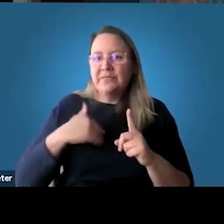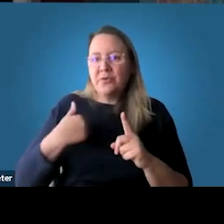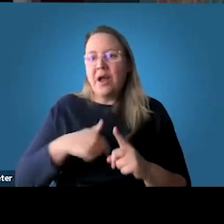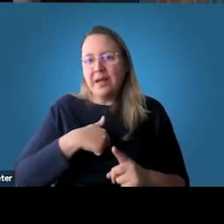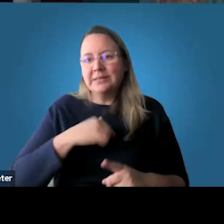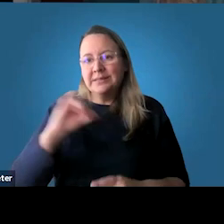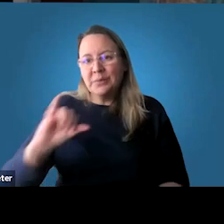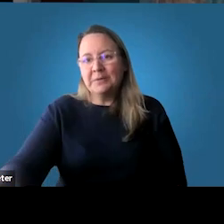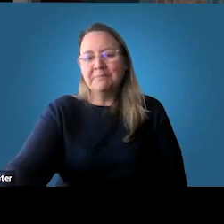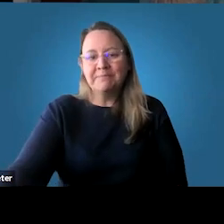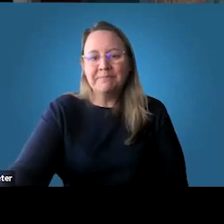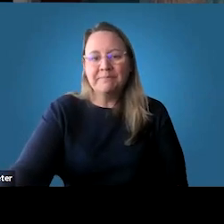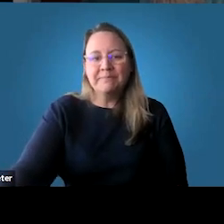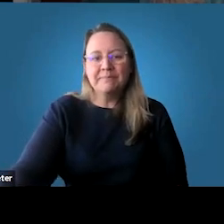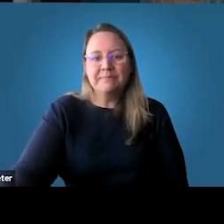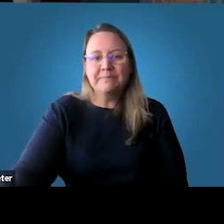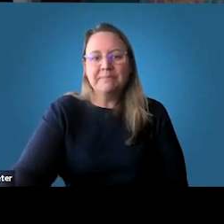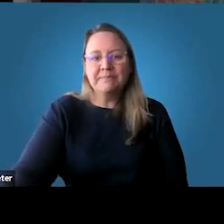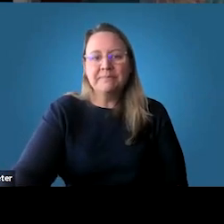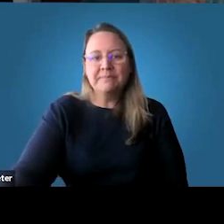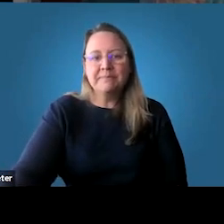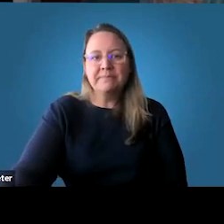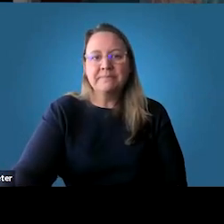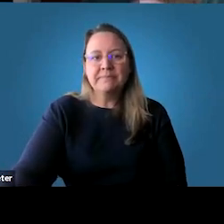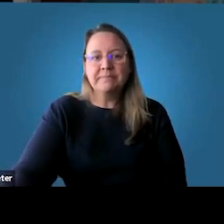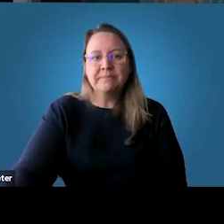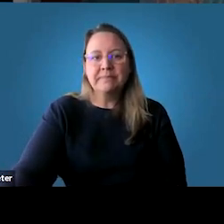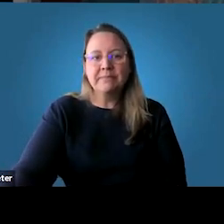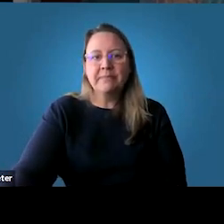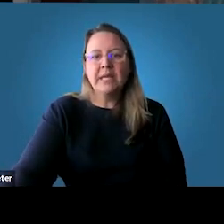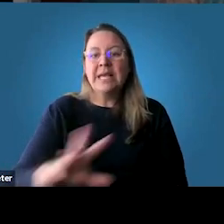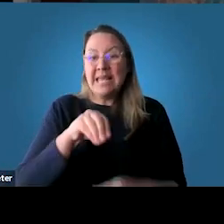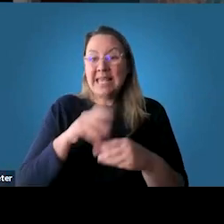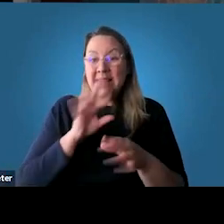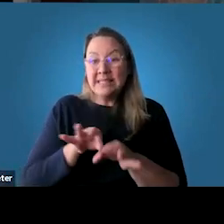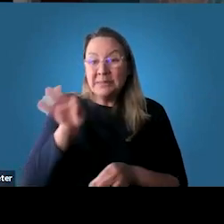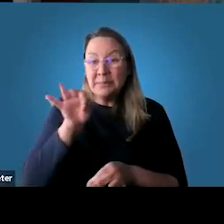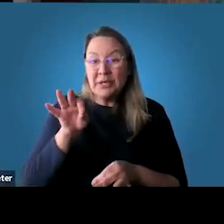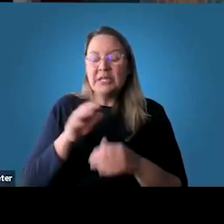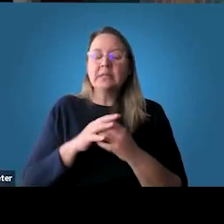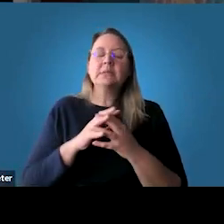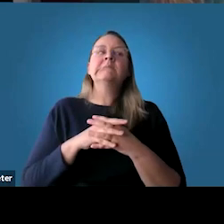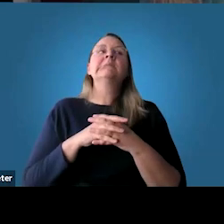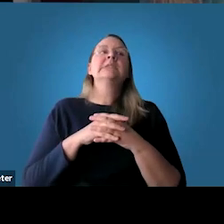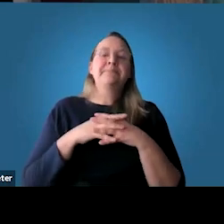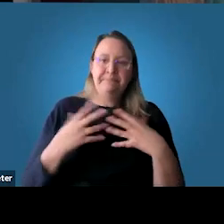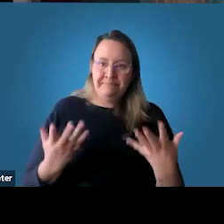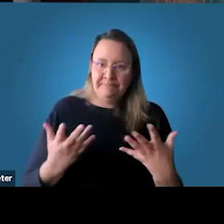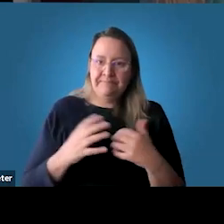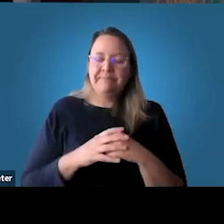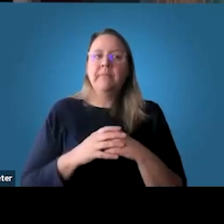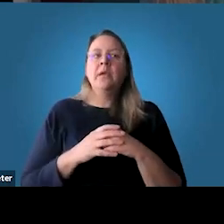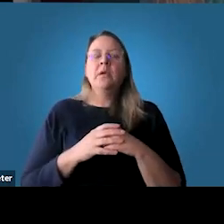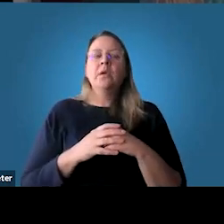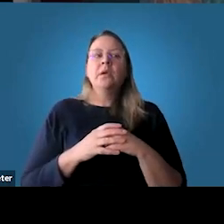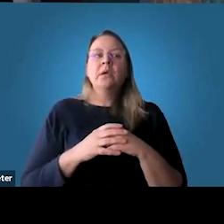as individuals. And in that spirit of looking beyond the individual and going farther